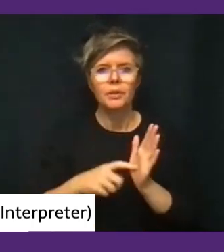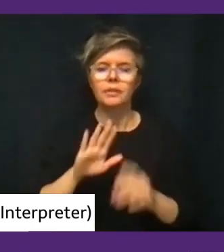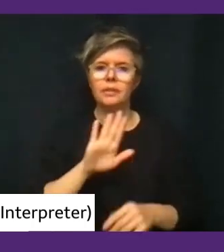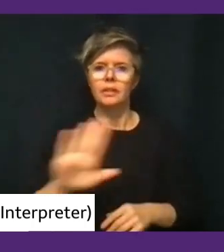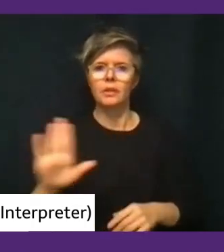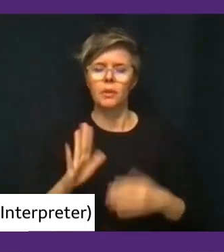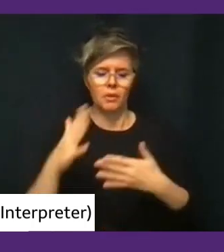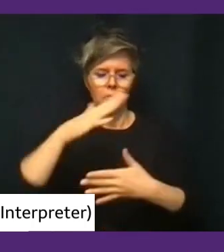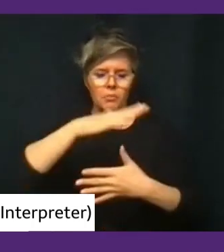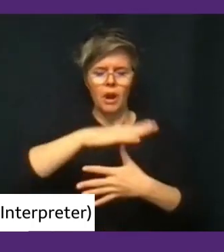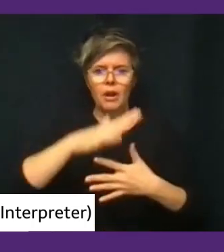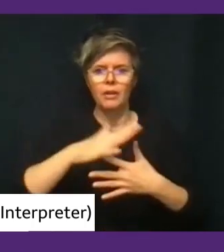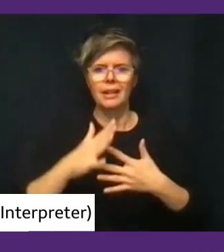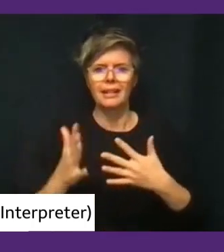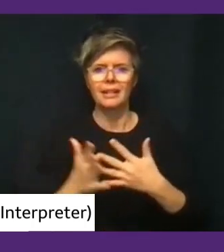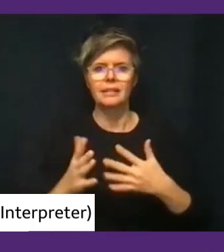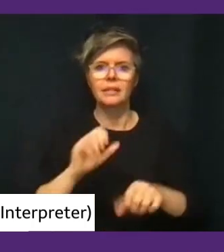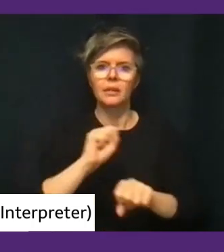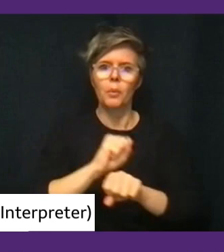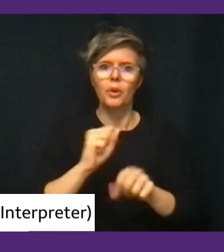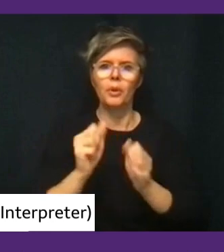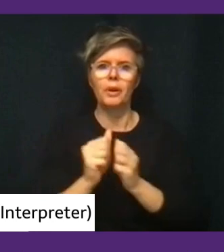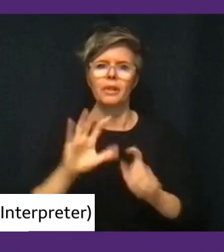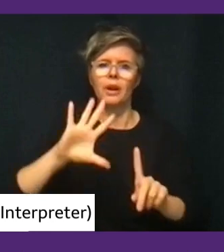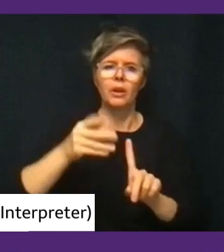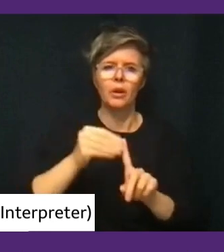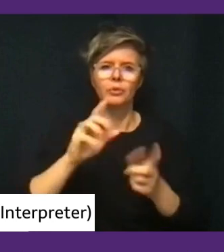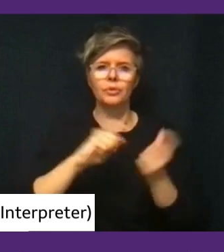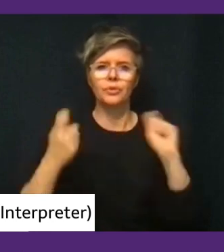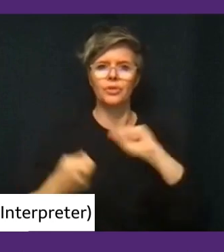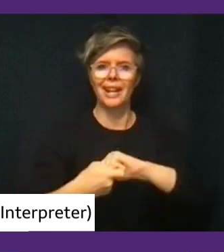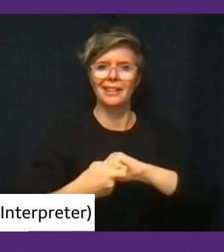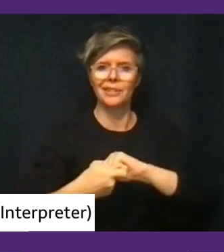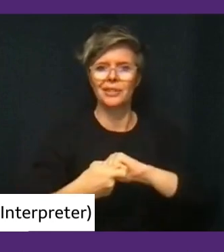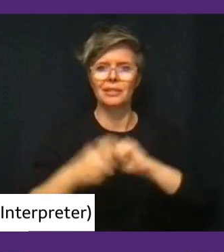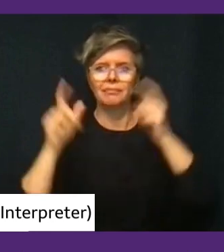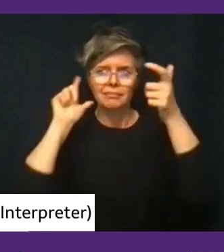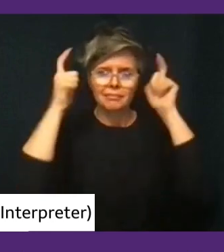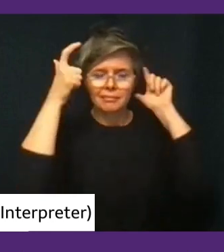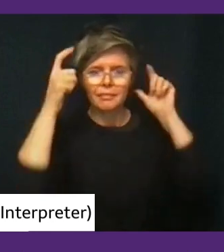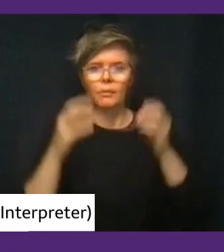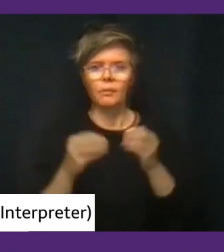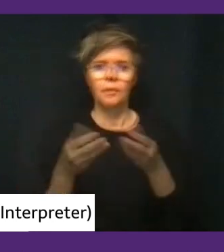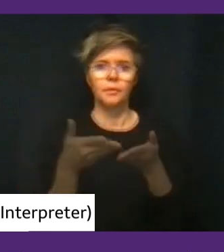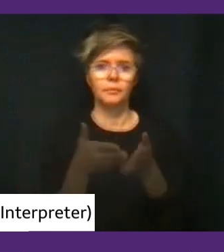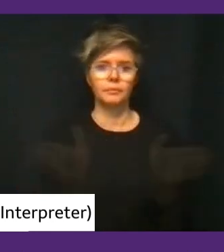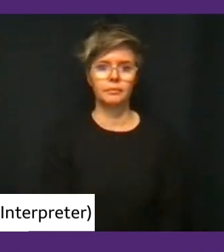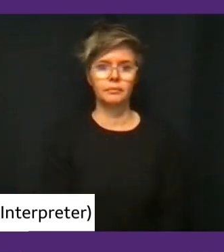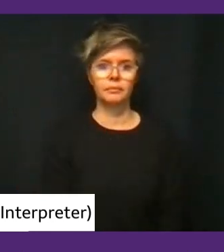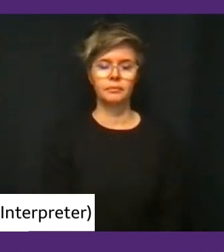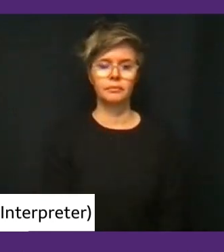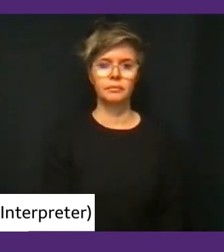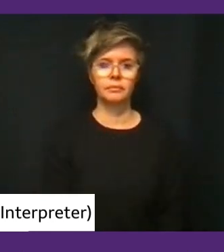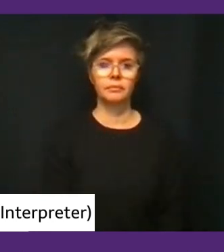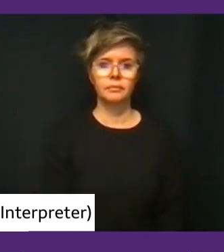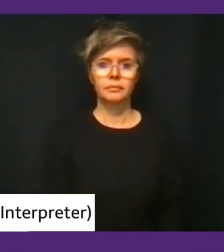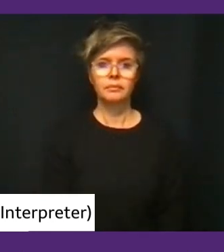that I'm thinking about, things like culture change, those sort of broader picture stuff that we can talk about in general? Guys, I think